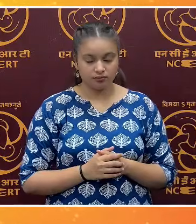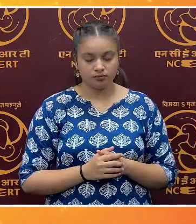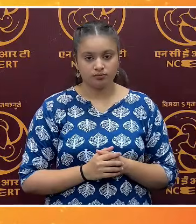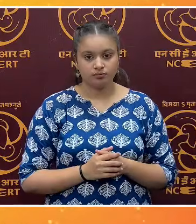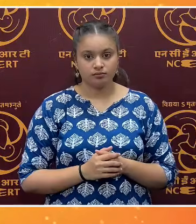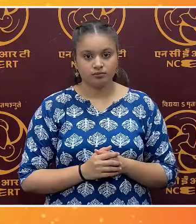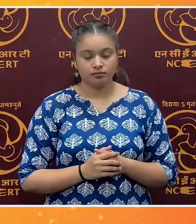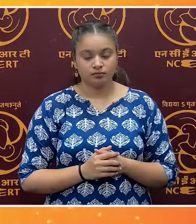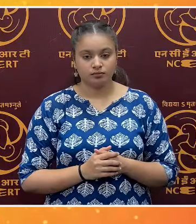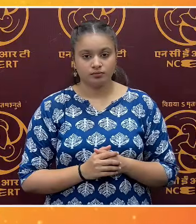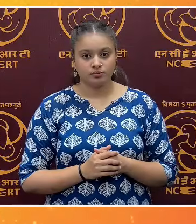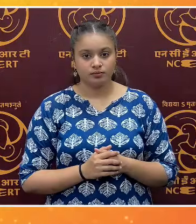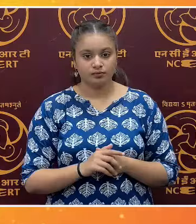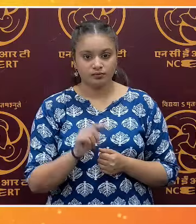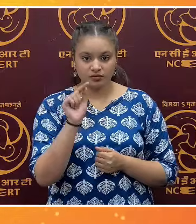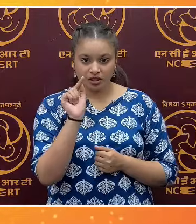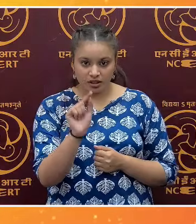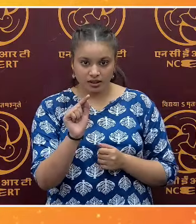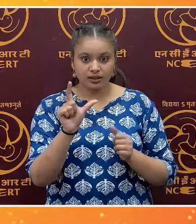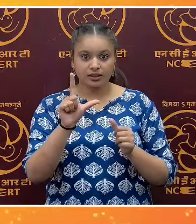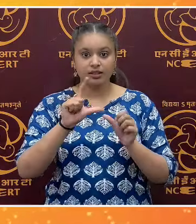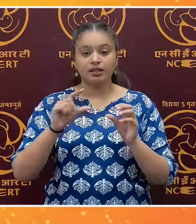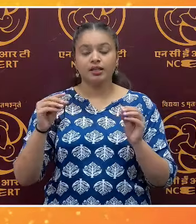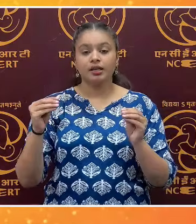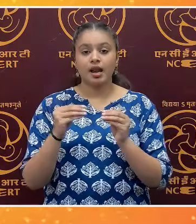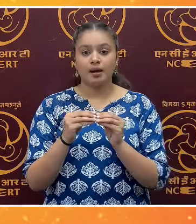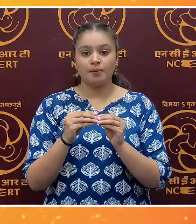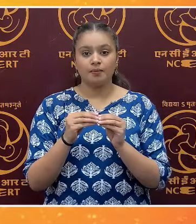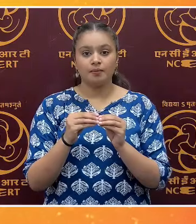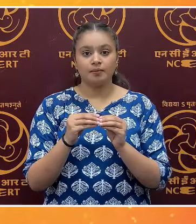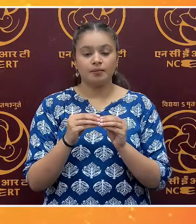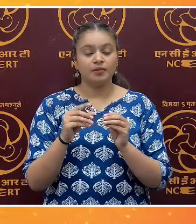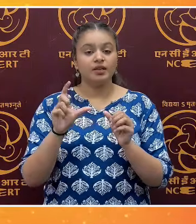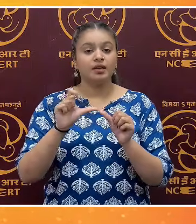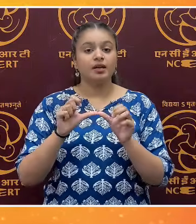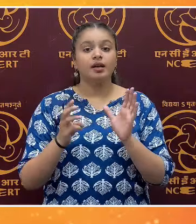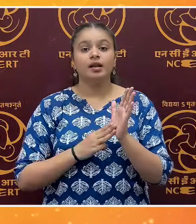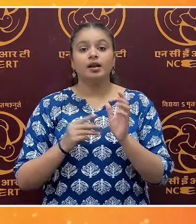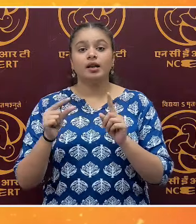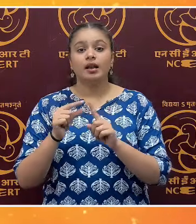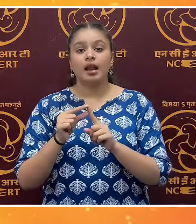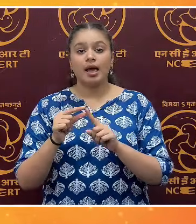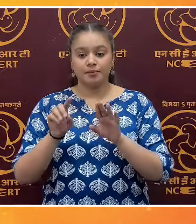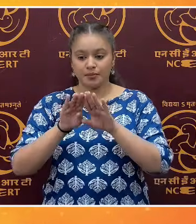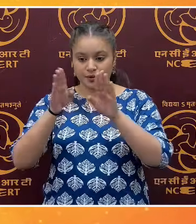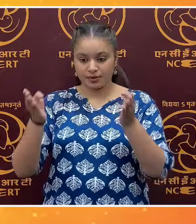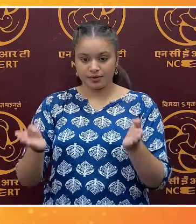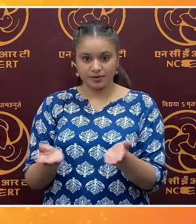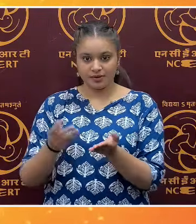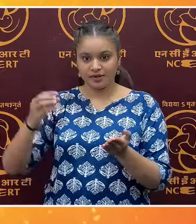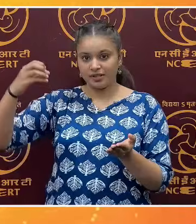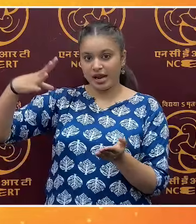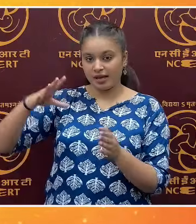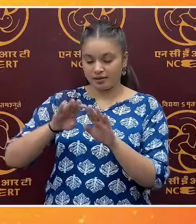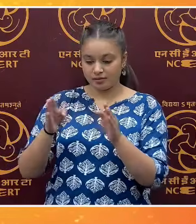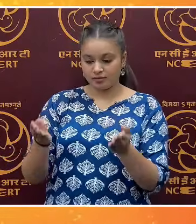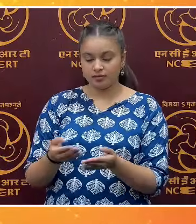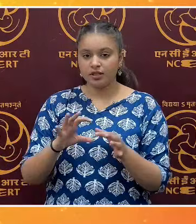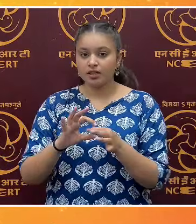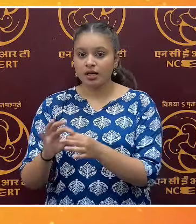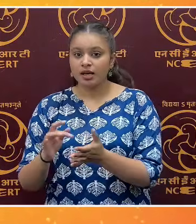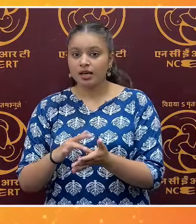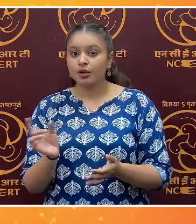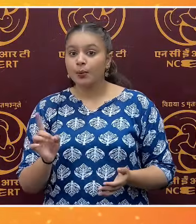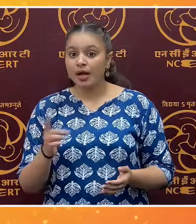Okay. So, click on the lamp first, we will click on the lamp. So, as we connected the lamp, so where should the lamp will be connected? It is a low